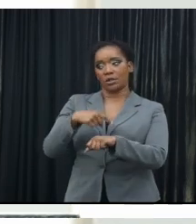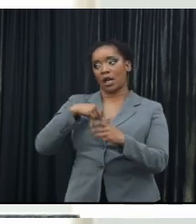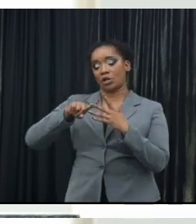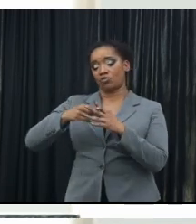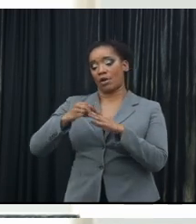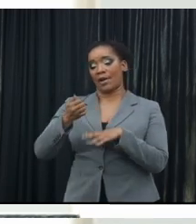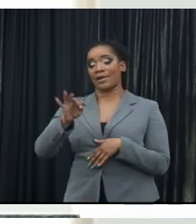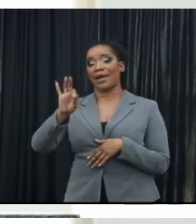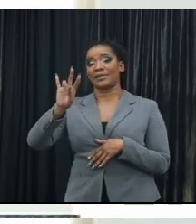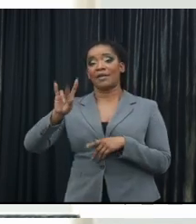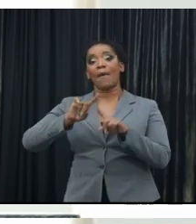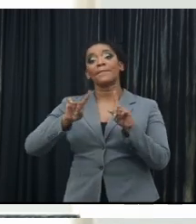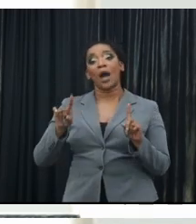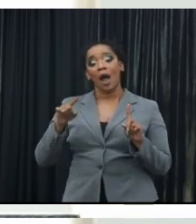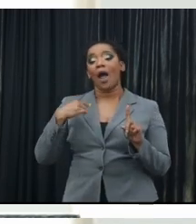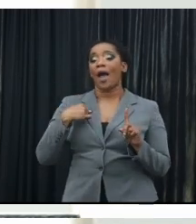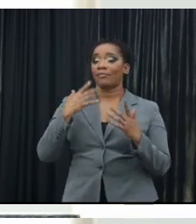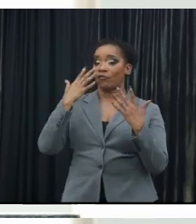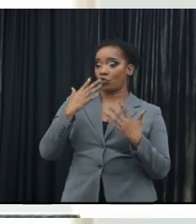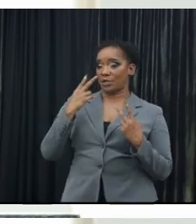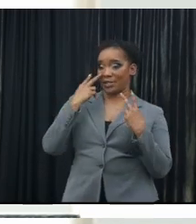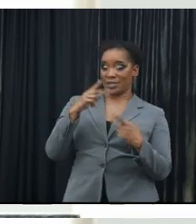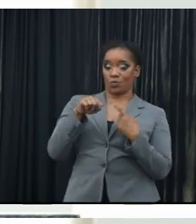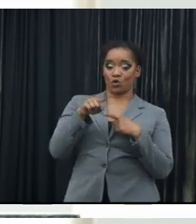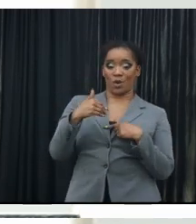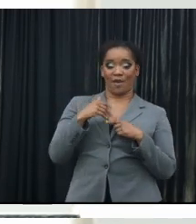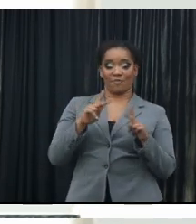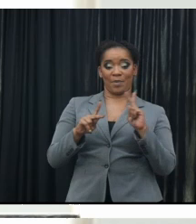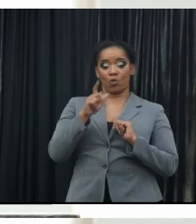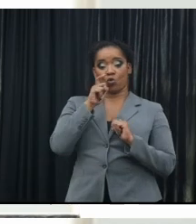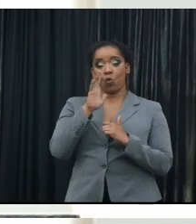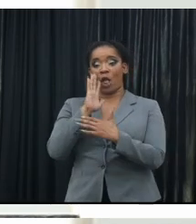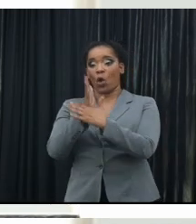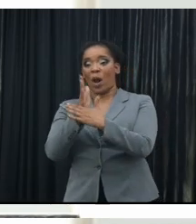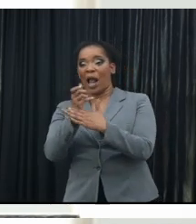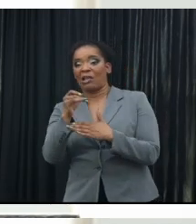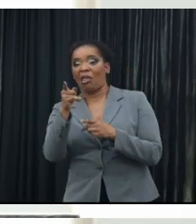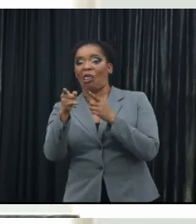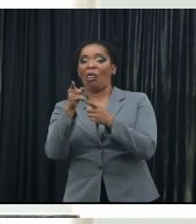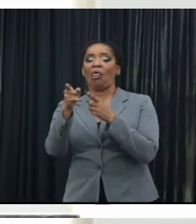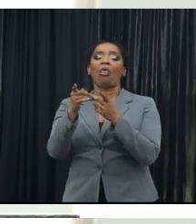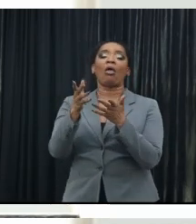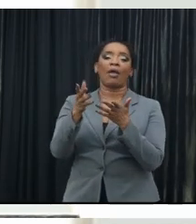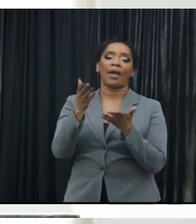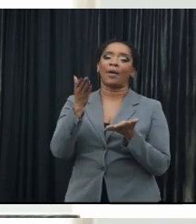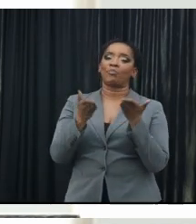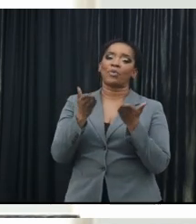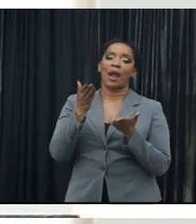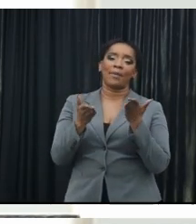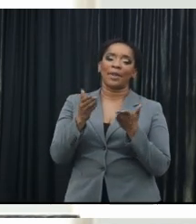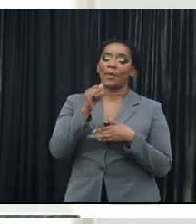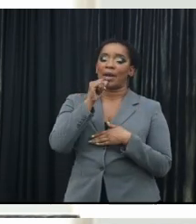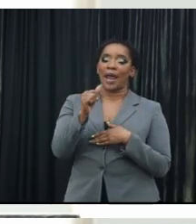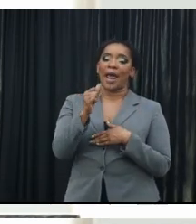1997. But unfortunately what I've seen is that when you have residents who will harass or point out, it's probably not going to be limited